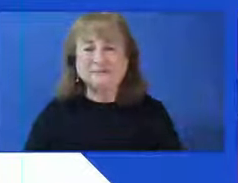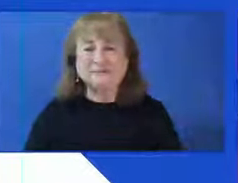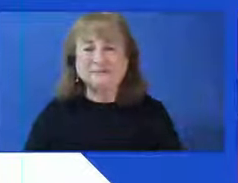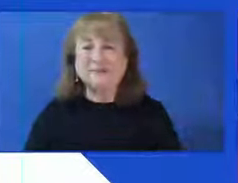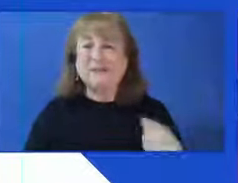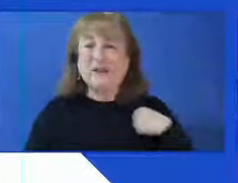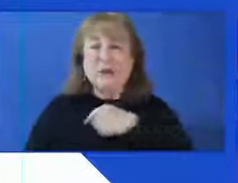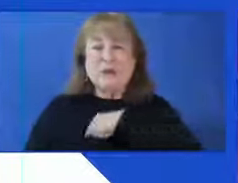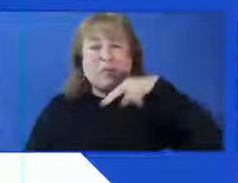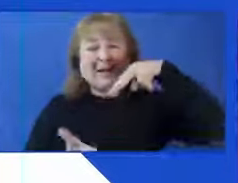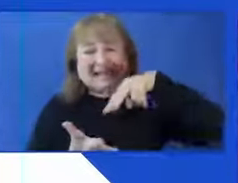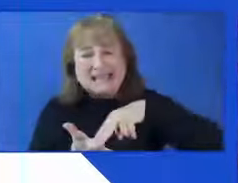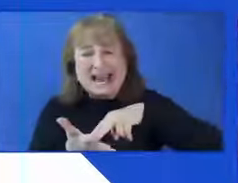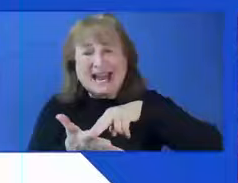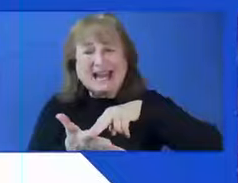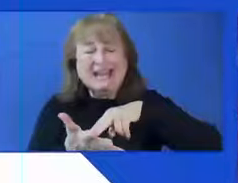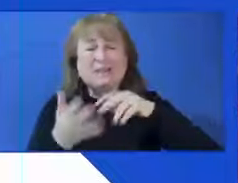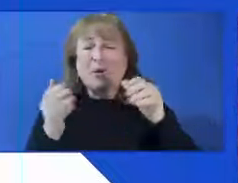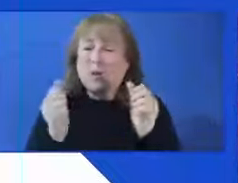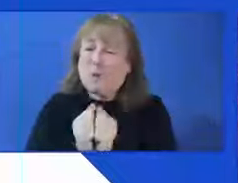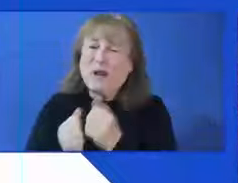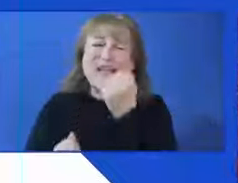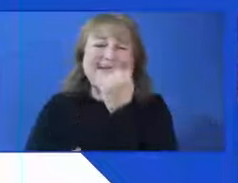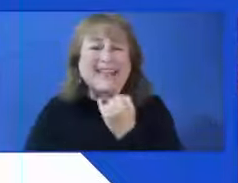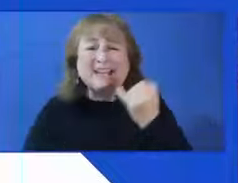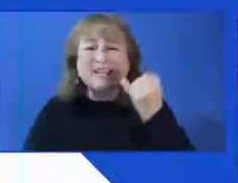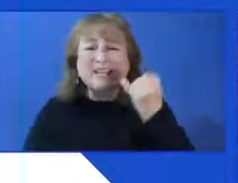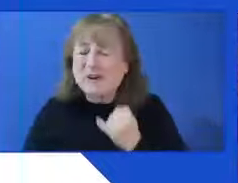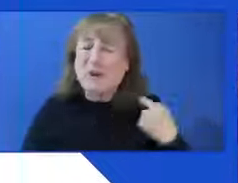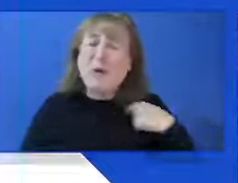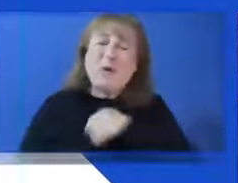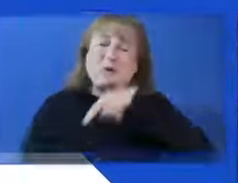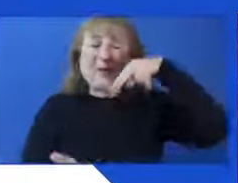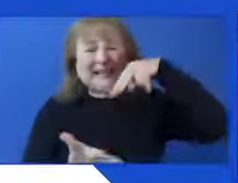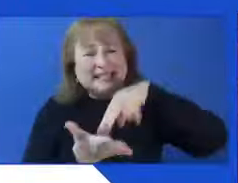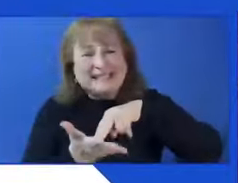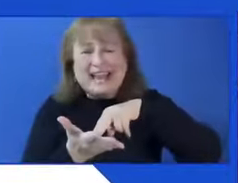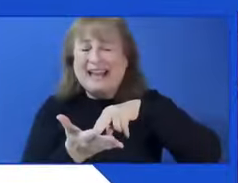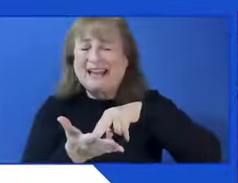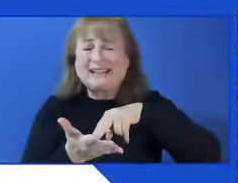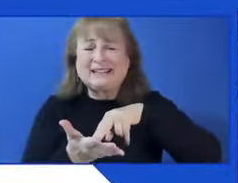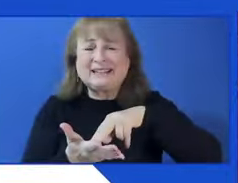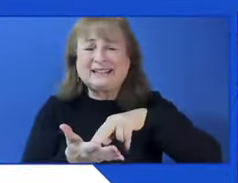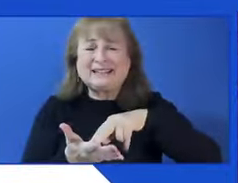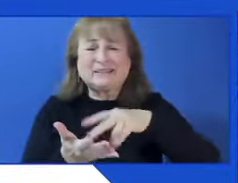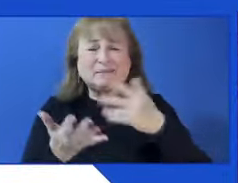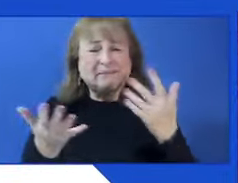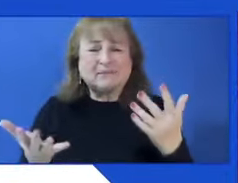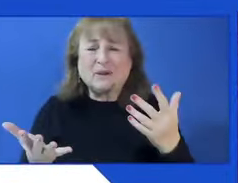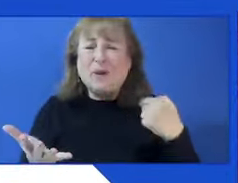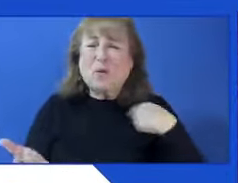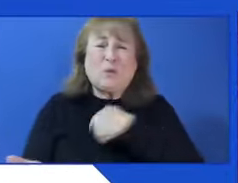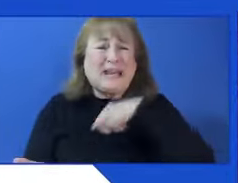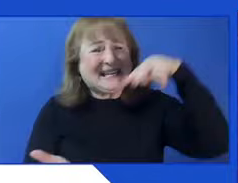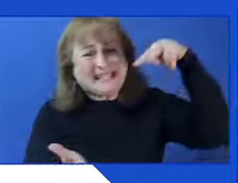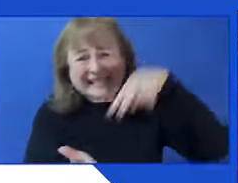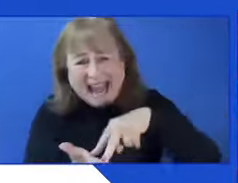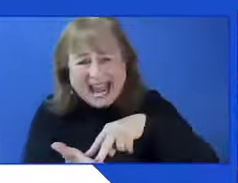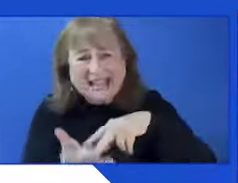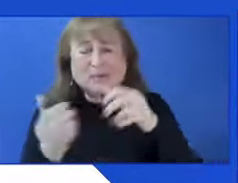We stand with Israel. We stand. We